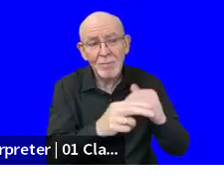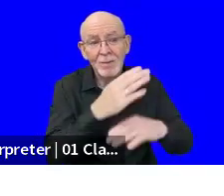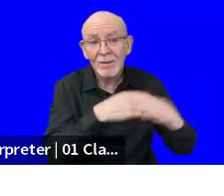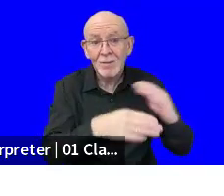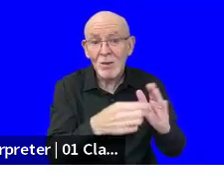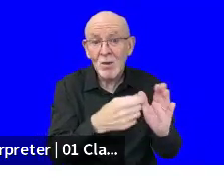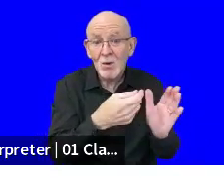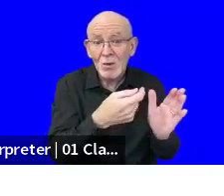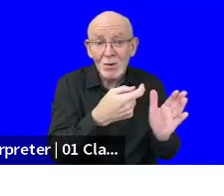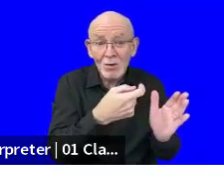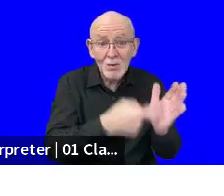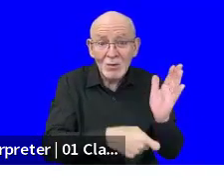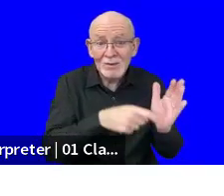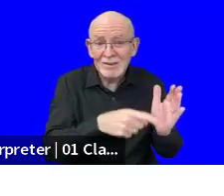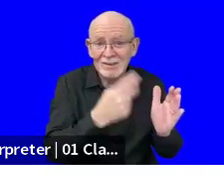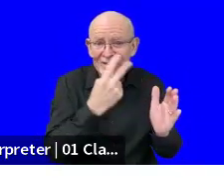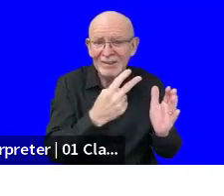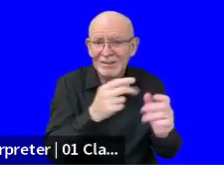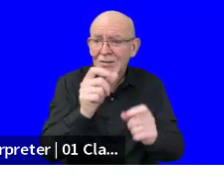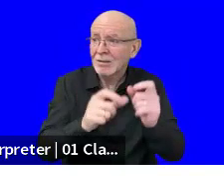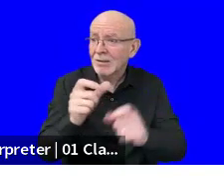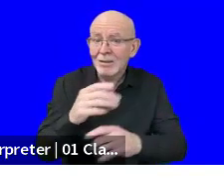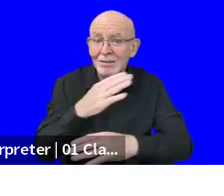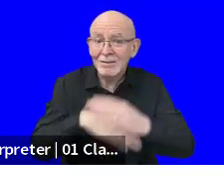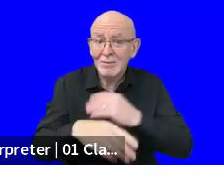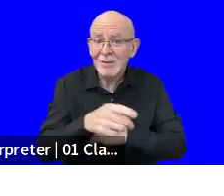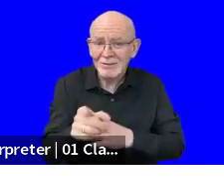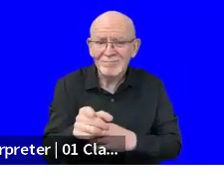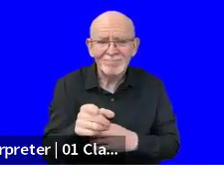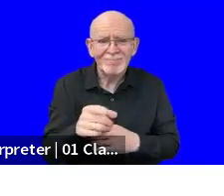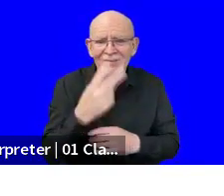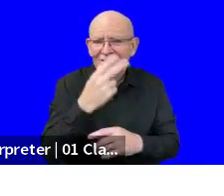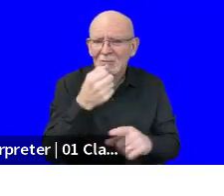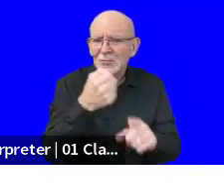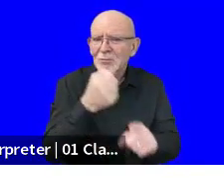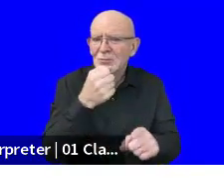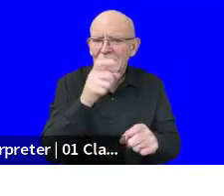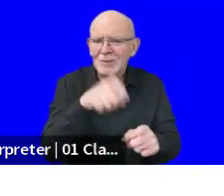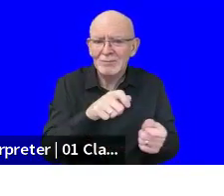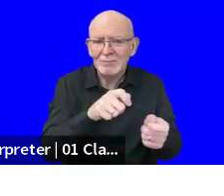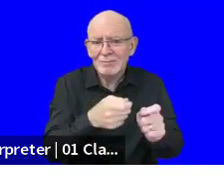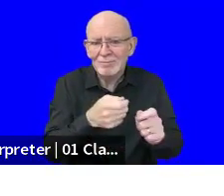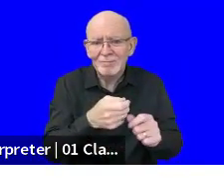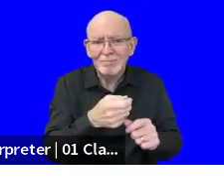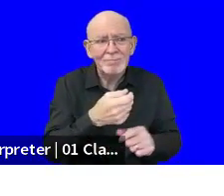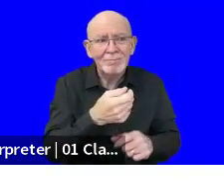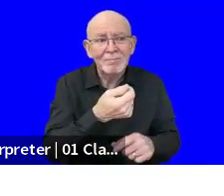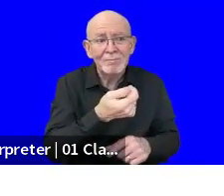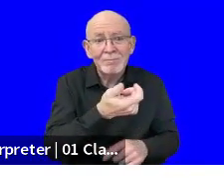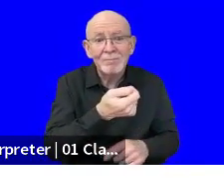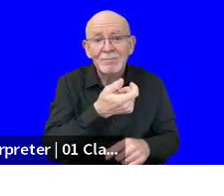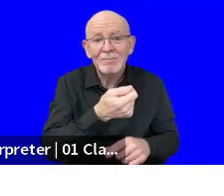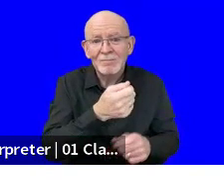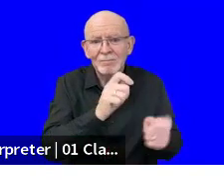the identification of people that are eligible to social assistance, and also an adjustment of the